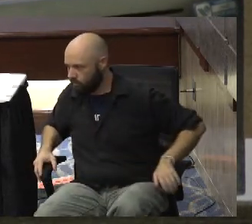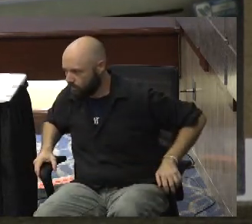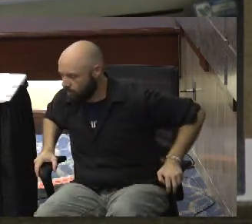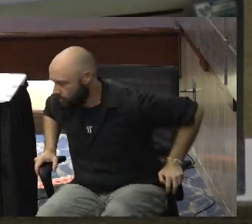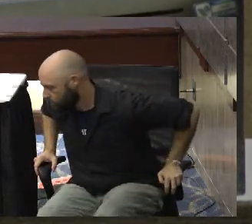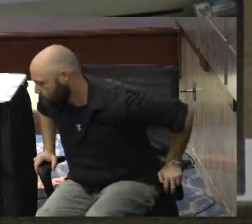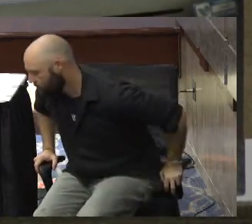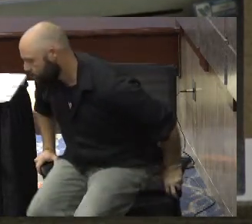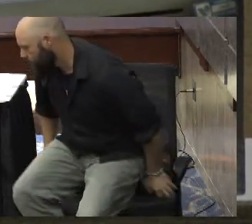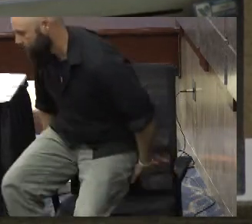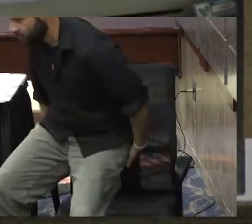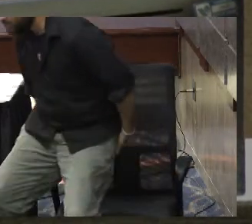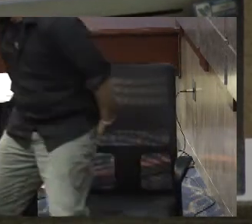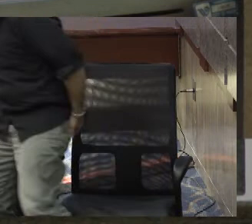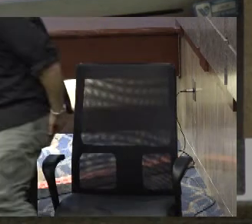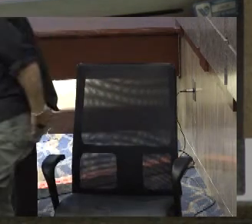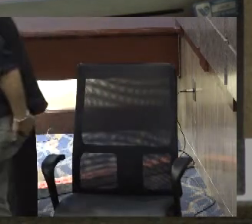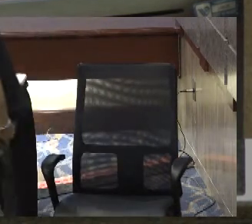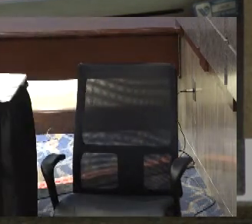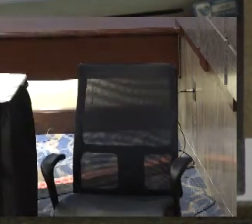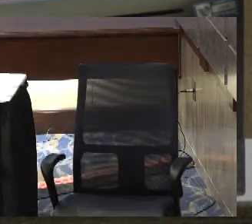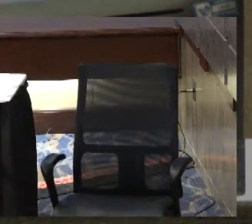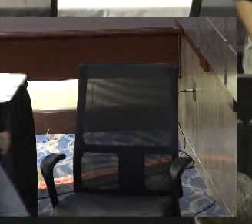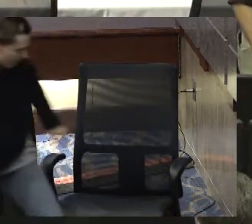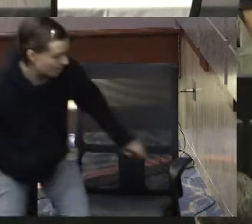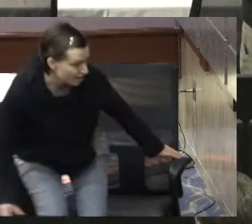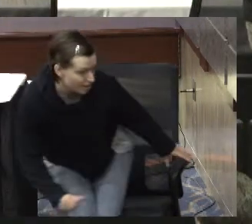Is there any further discussion on this matter?